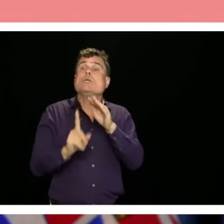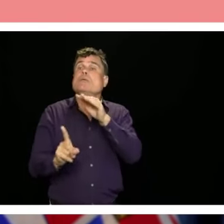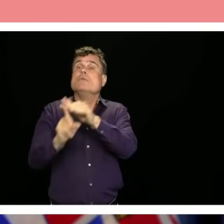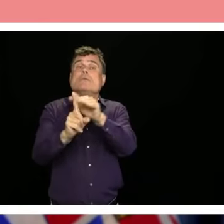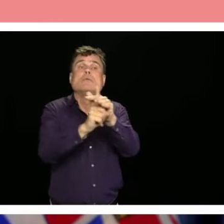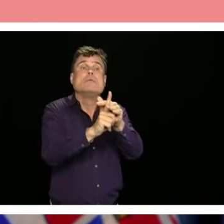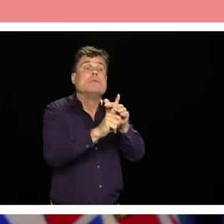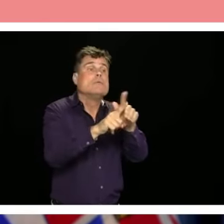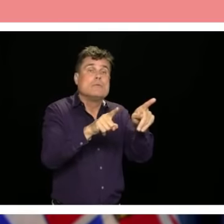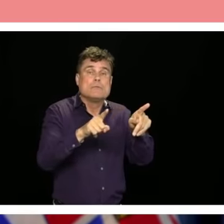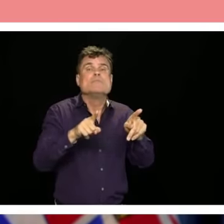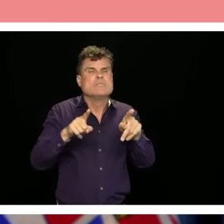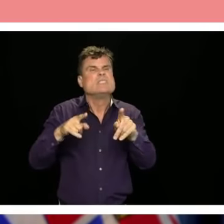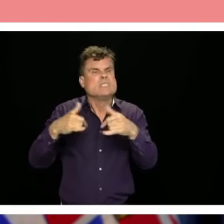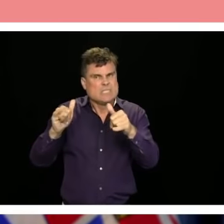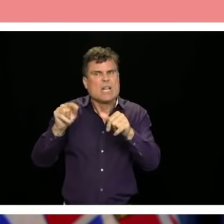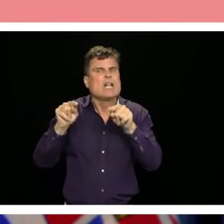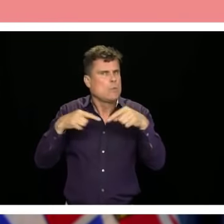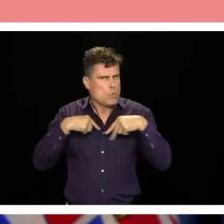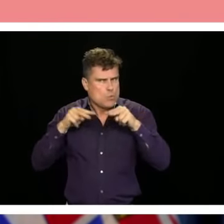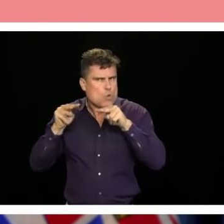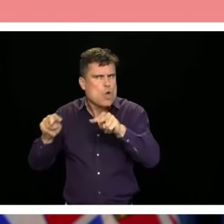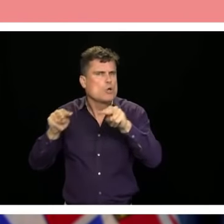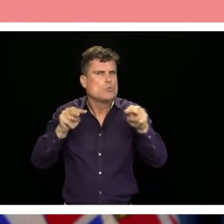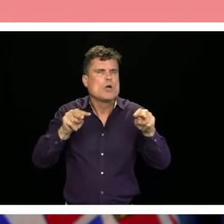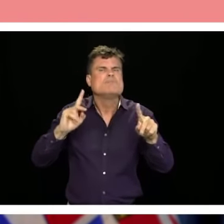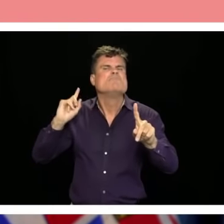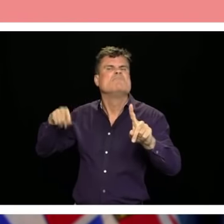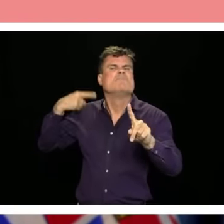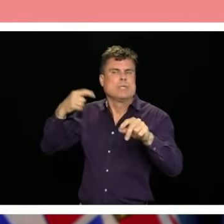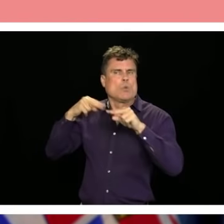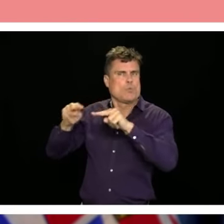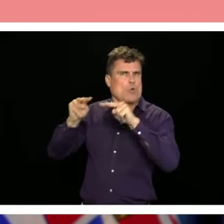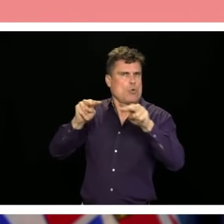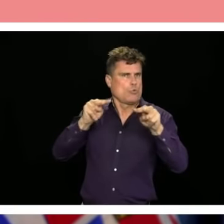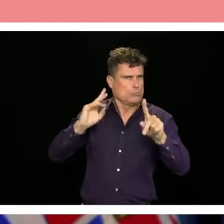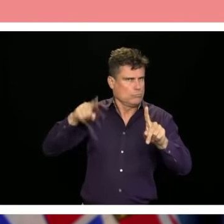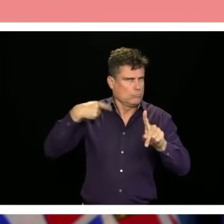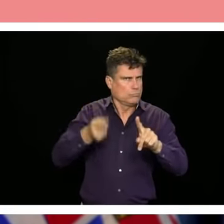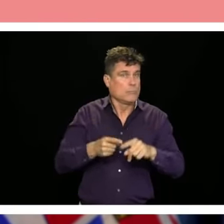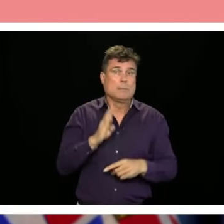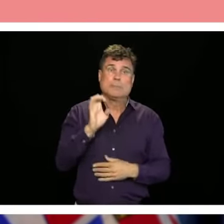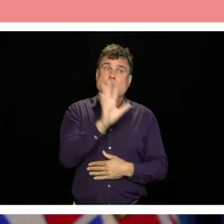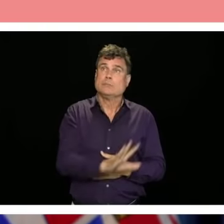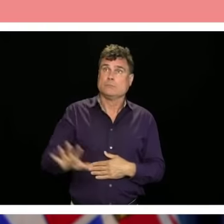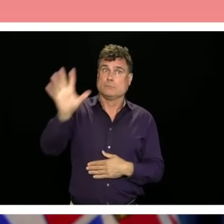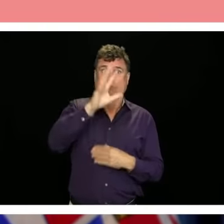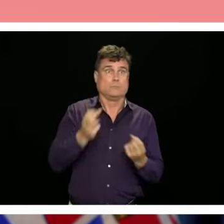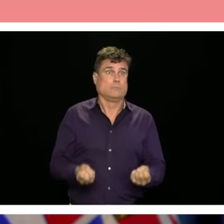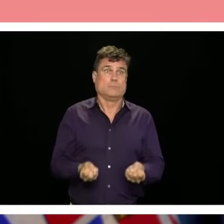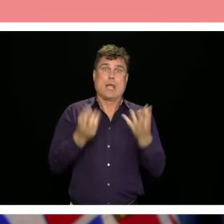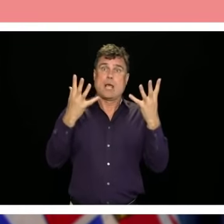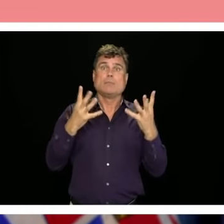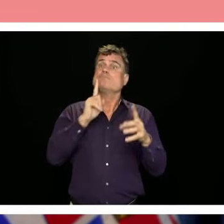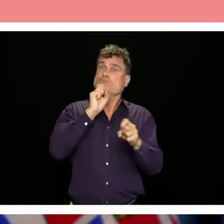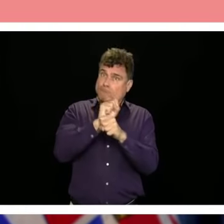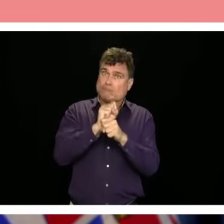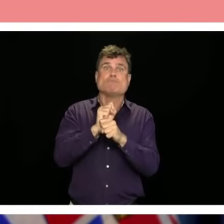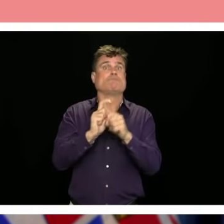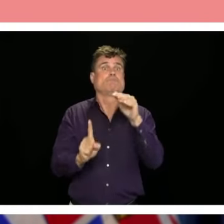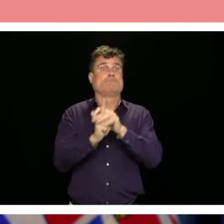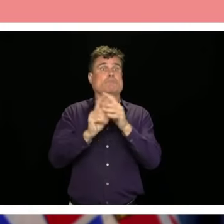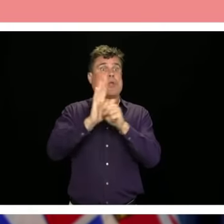have ongoing. So in BC today, we have 201 active cases. Of those, 26 people